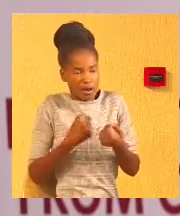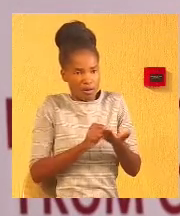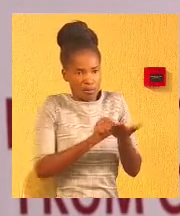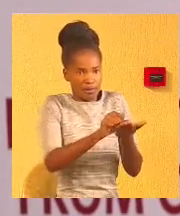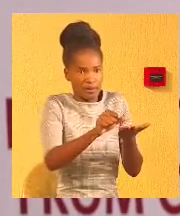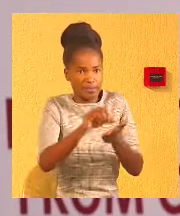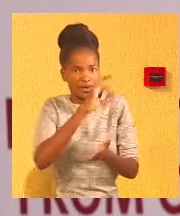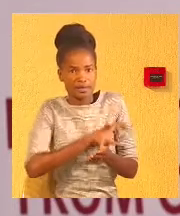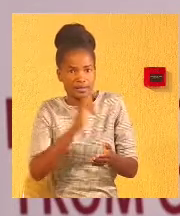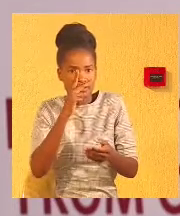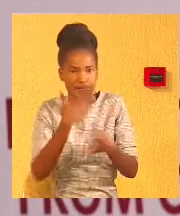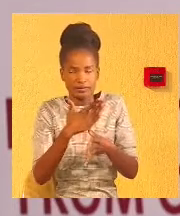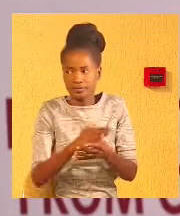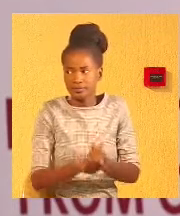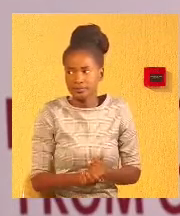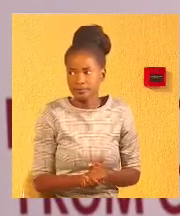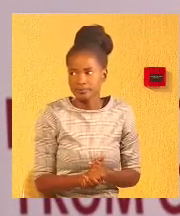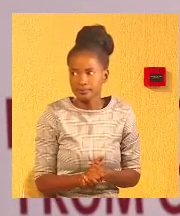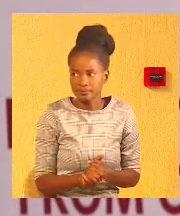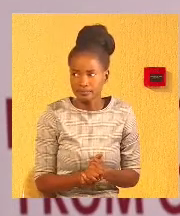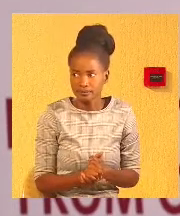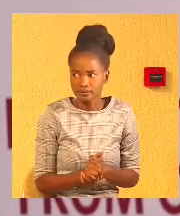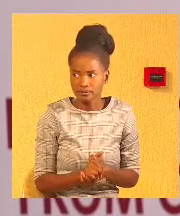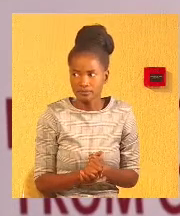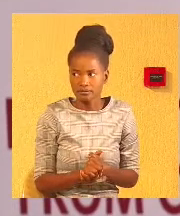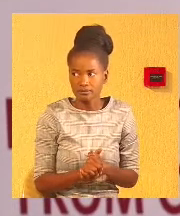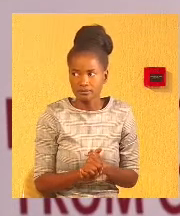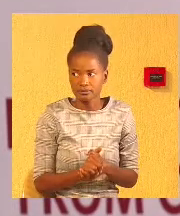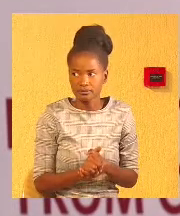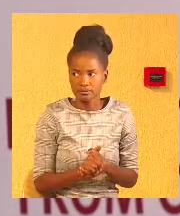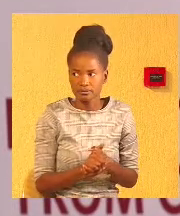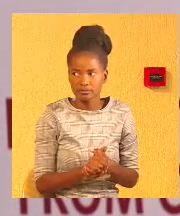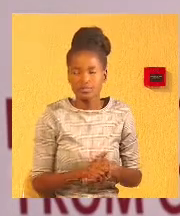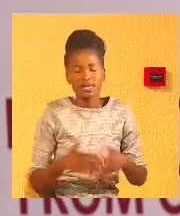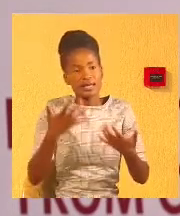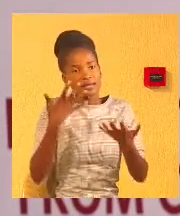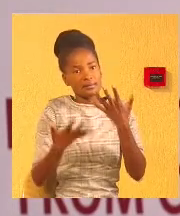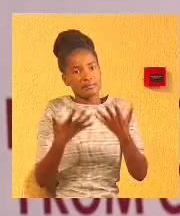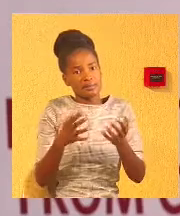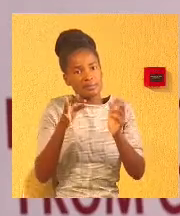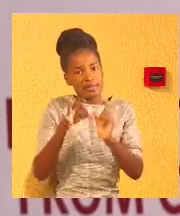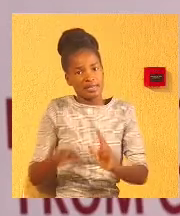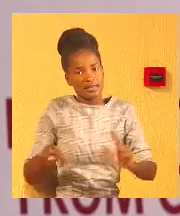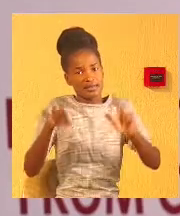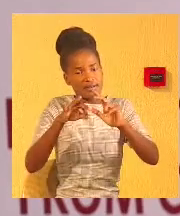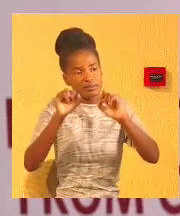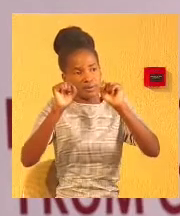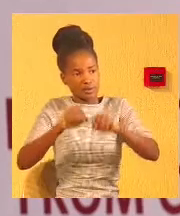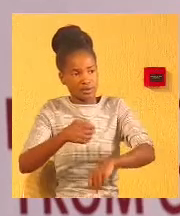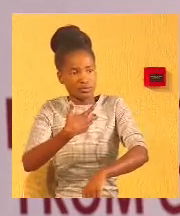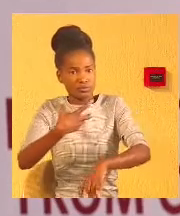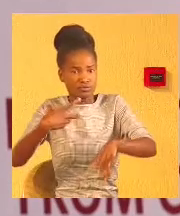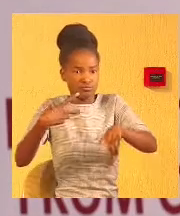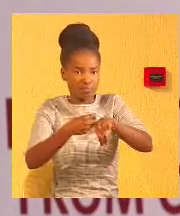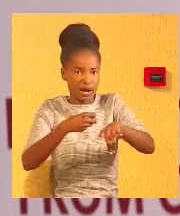farmers who are in urban areas and want to go to their farms to vaccinate their animals, if they are permitted to do so through travel permits and so on. Maybe if you